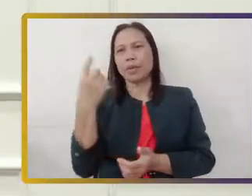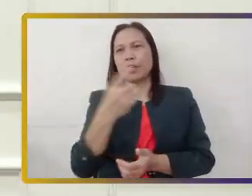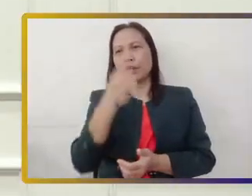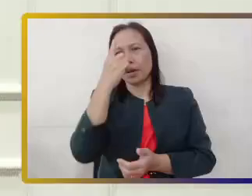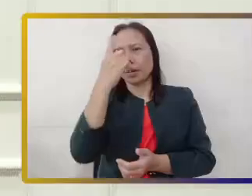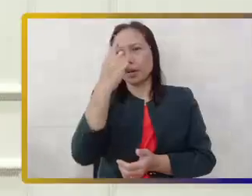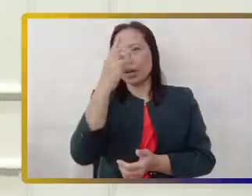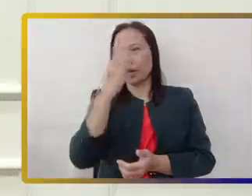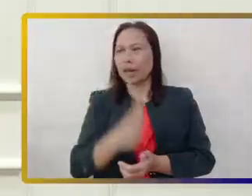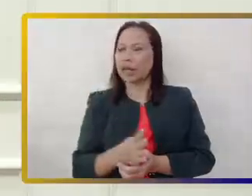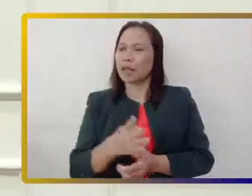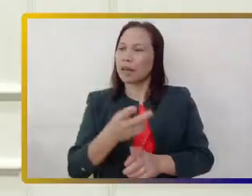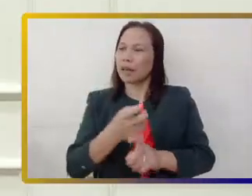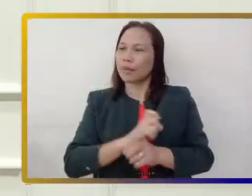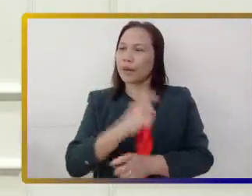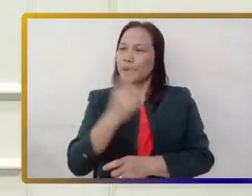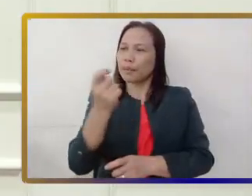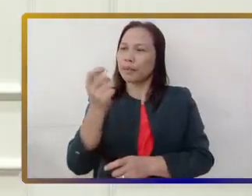from